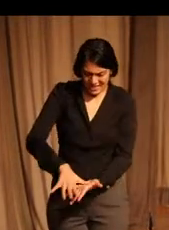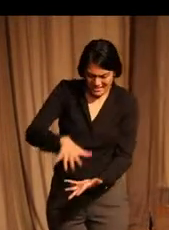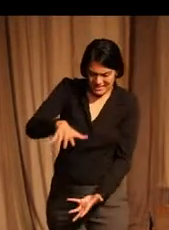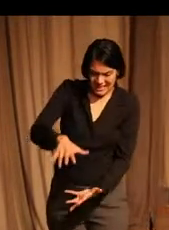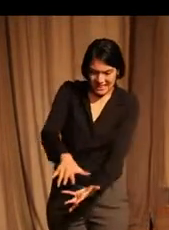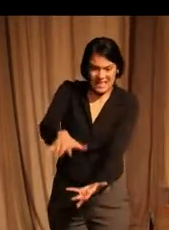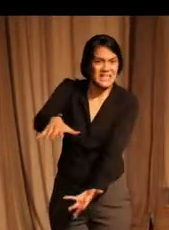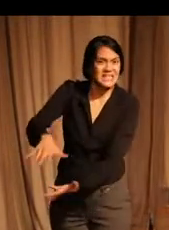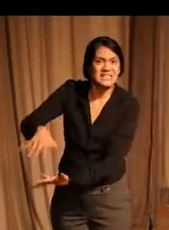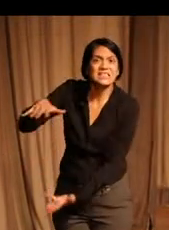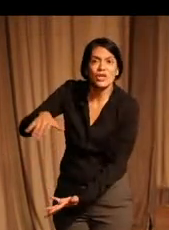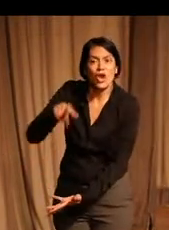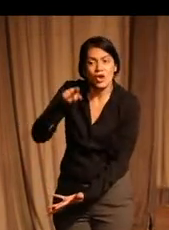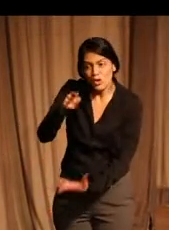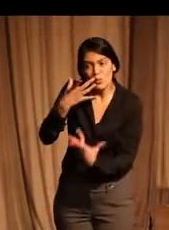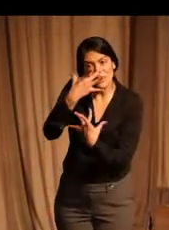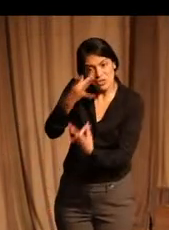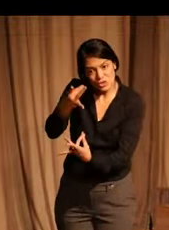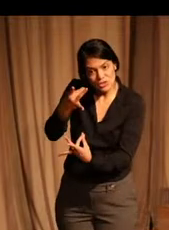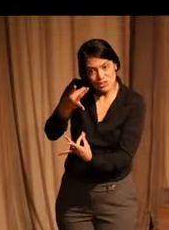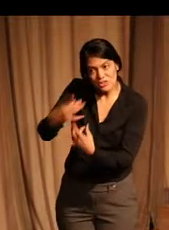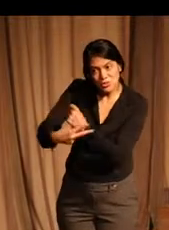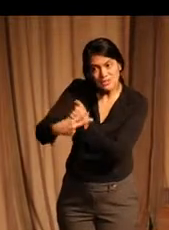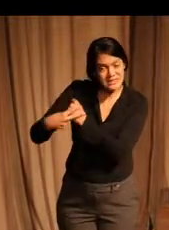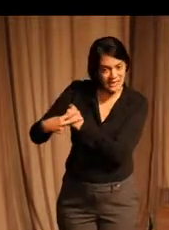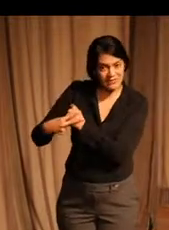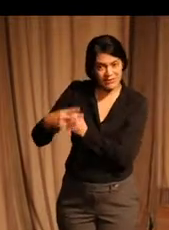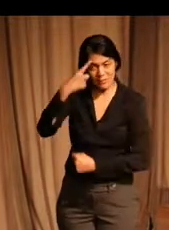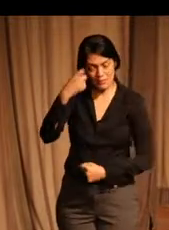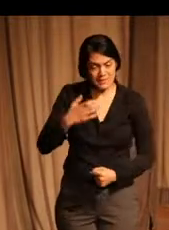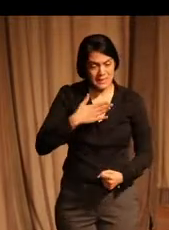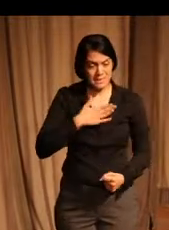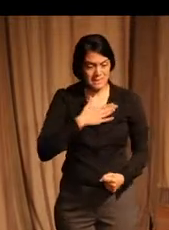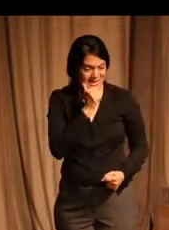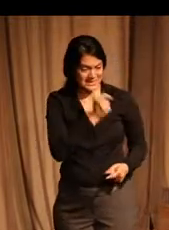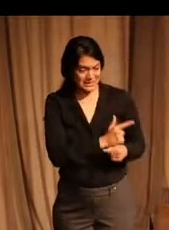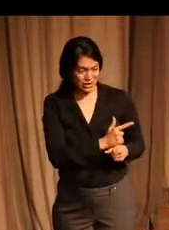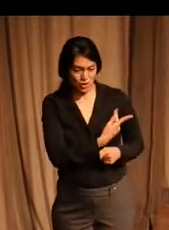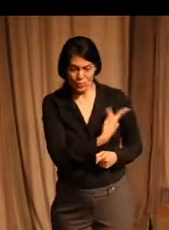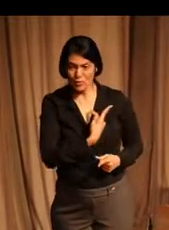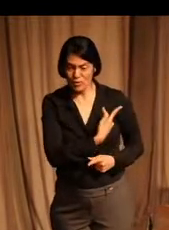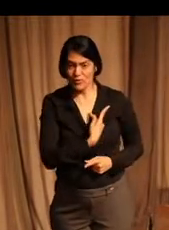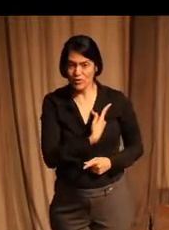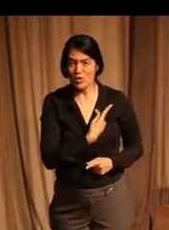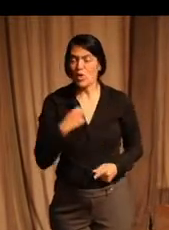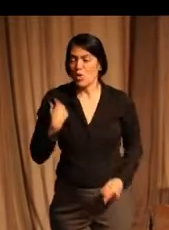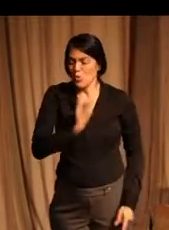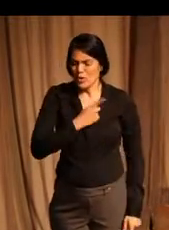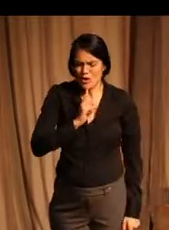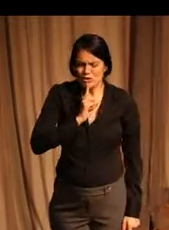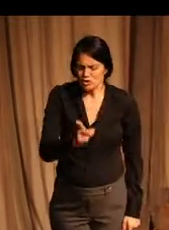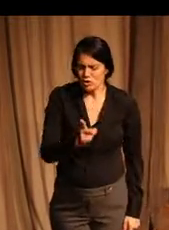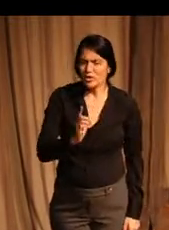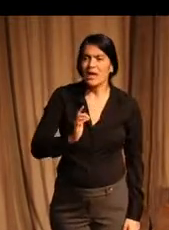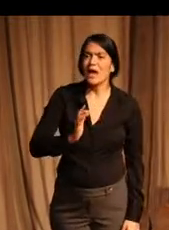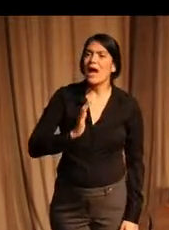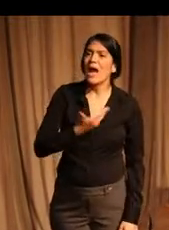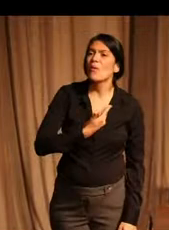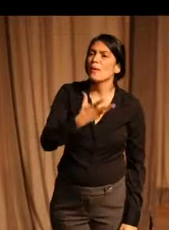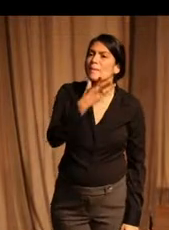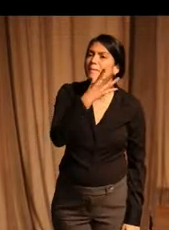you interested? Because my sister Enda and I are sure that our mother, it's